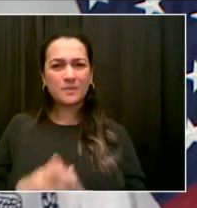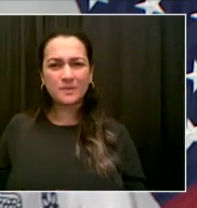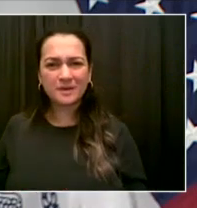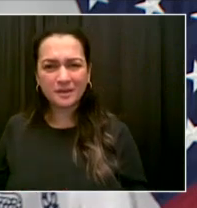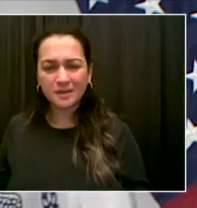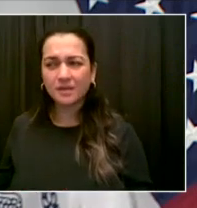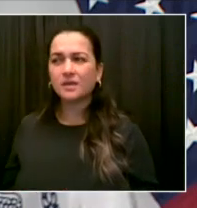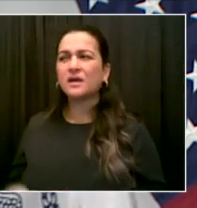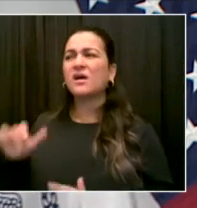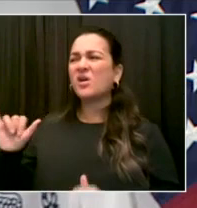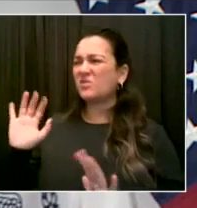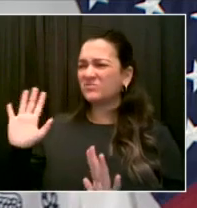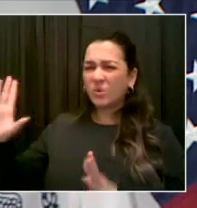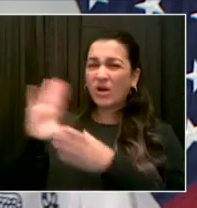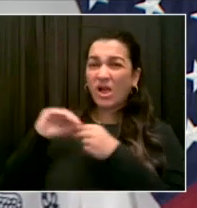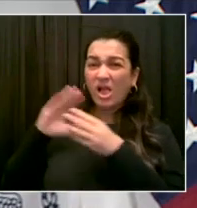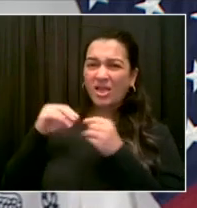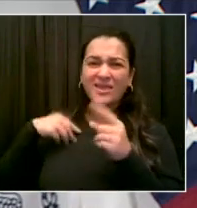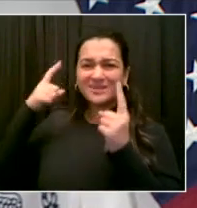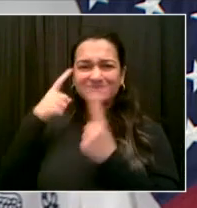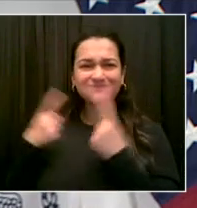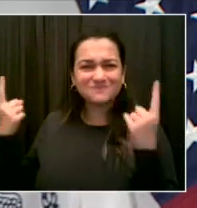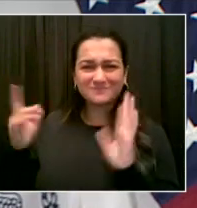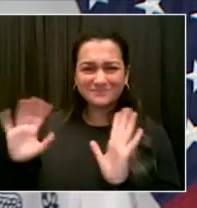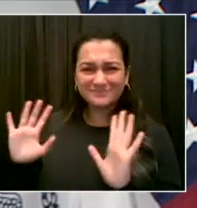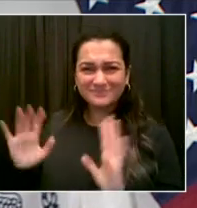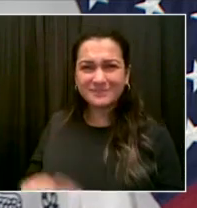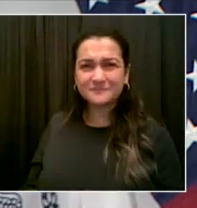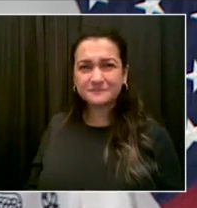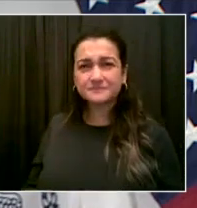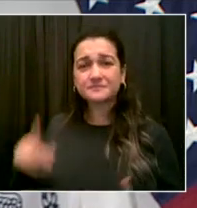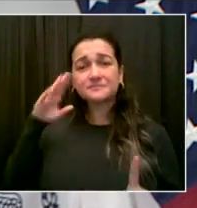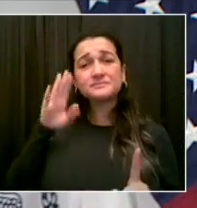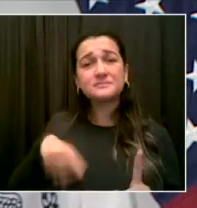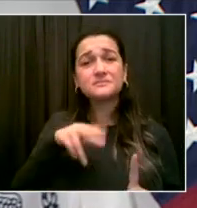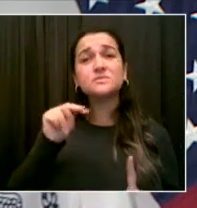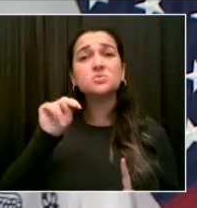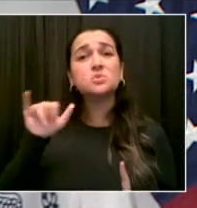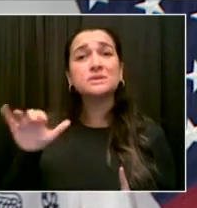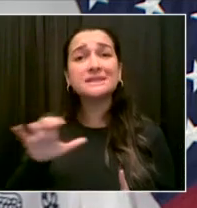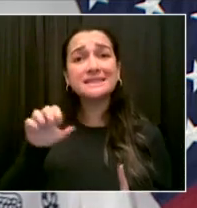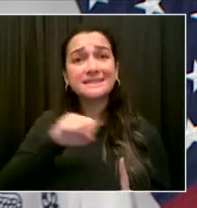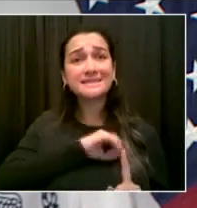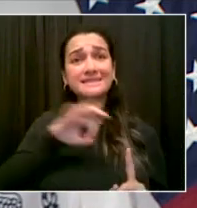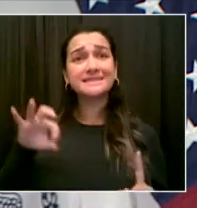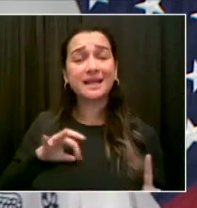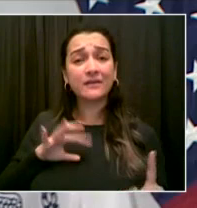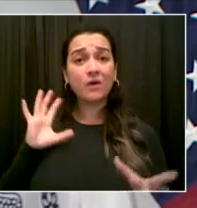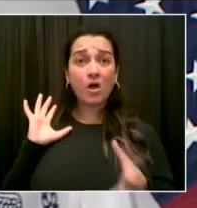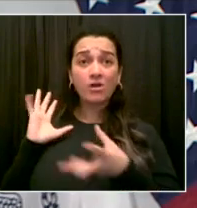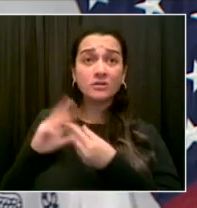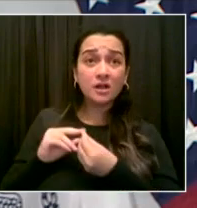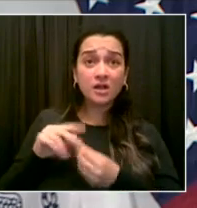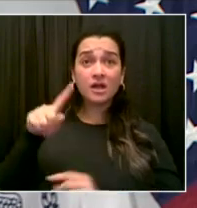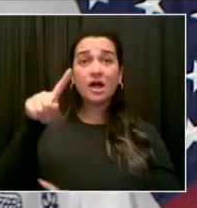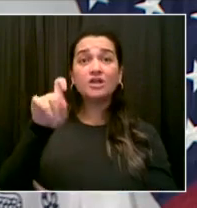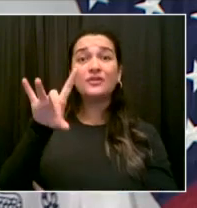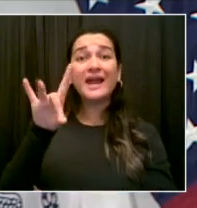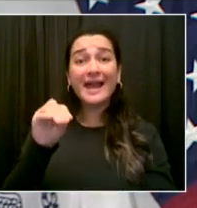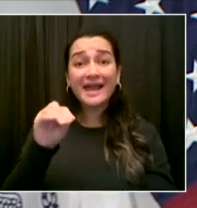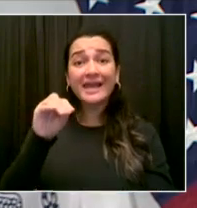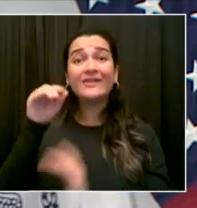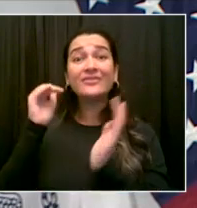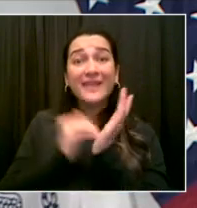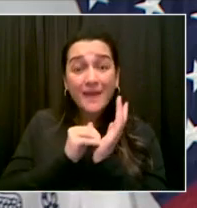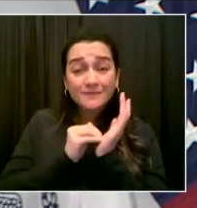Obviously, everyone who gets one, almost every single person goes and gets the second. I think we're on a pretty strong pace there. The